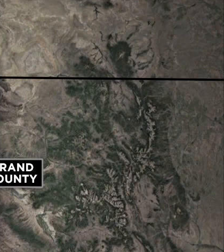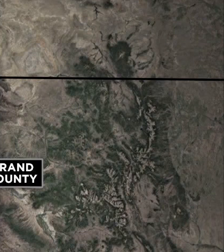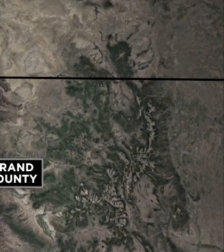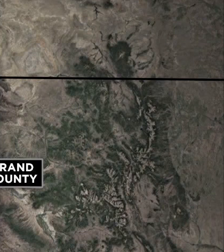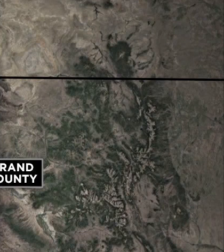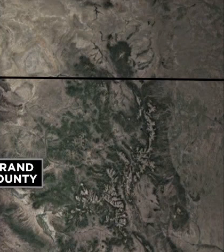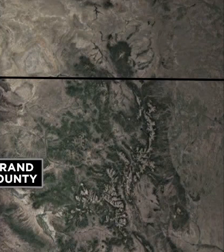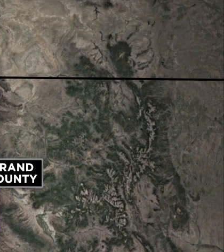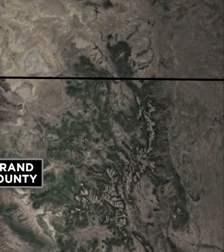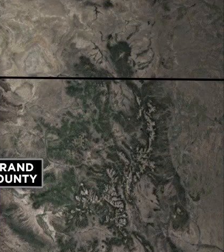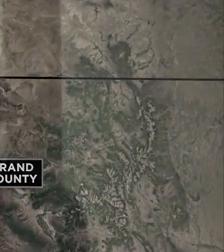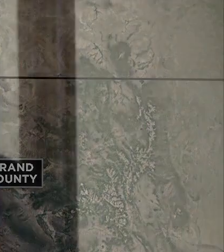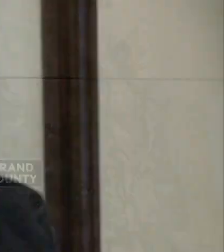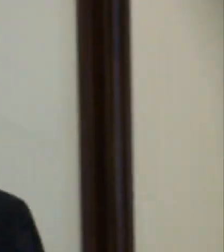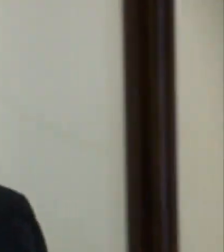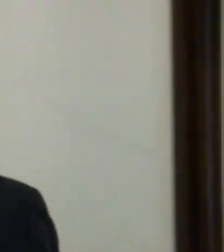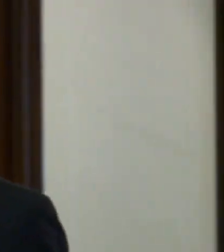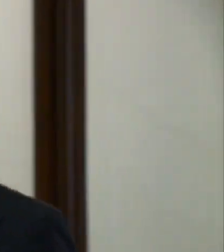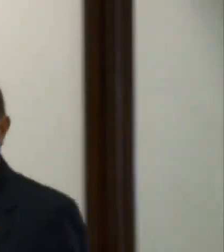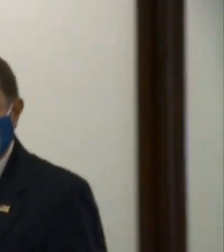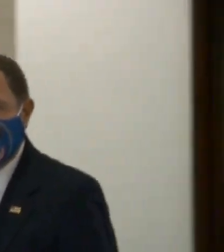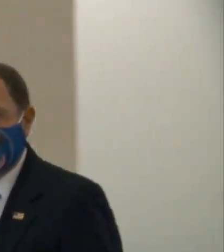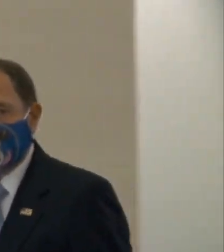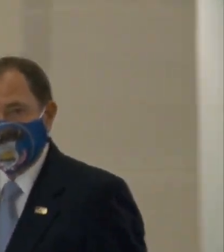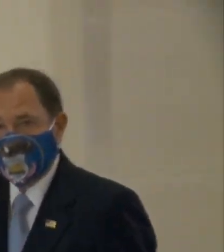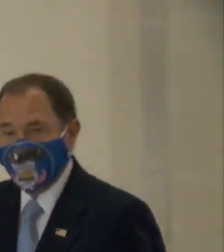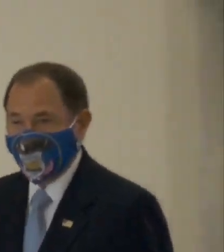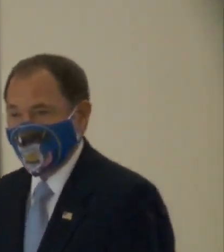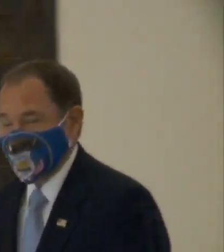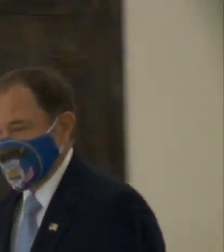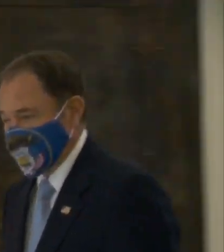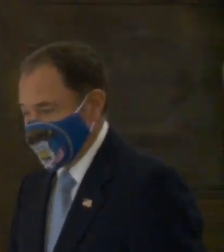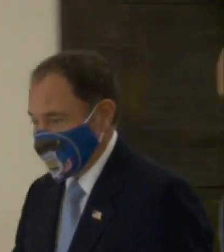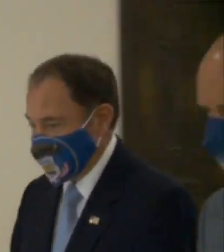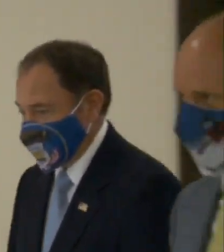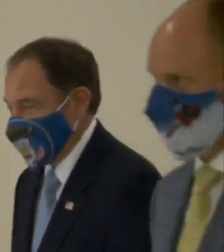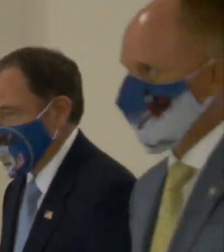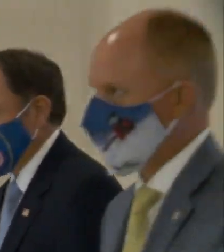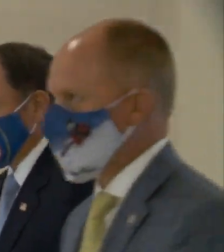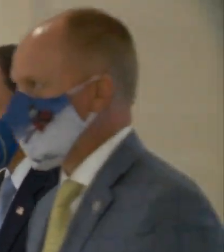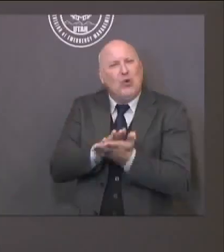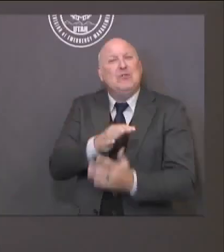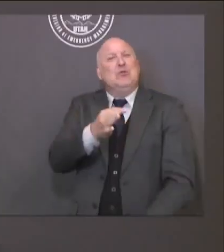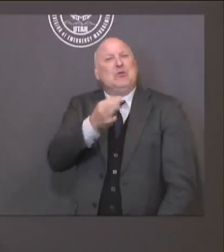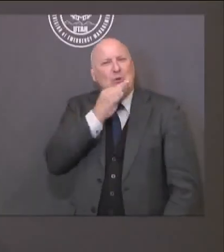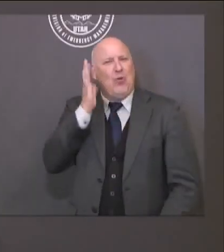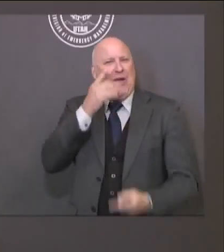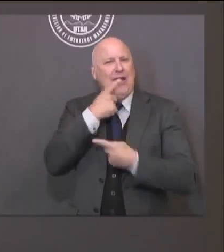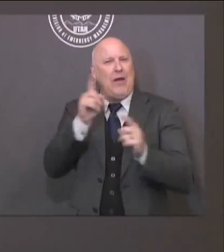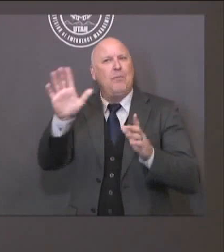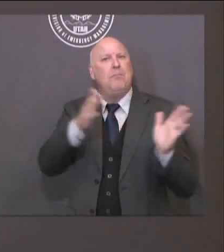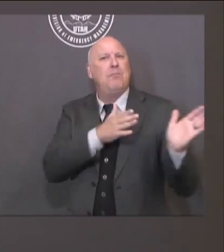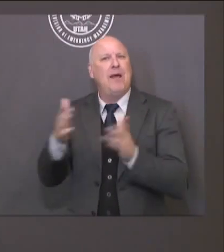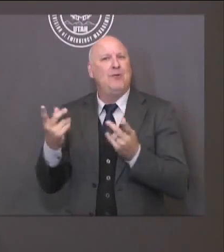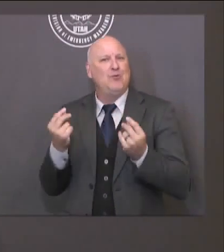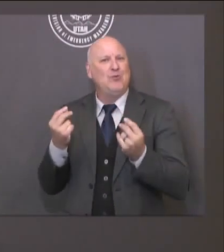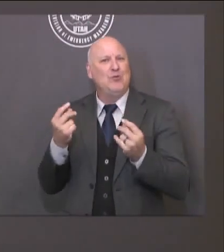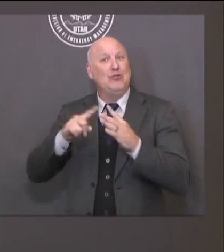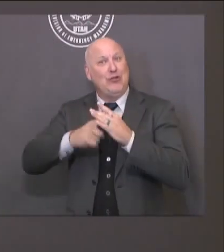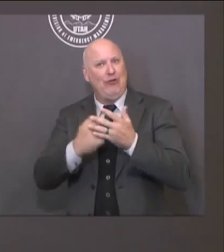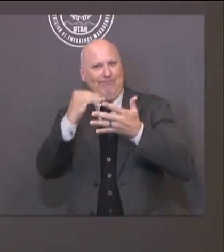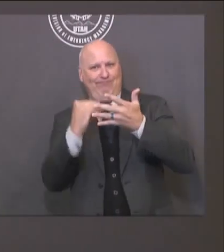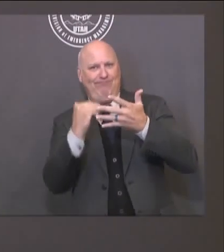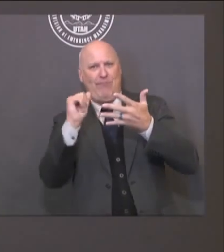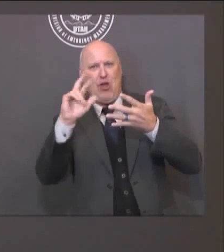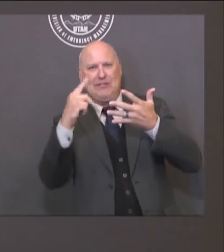three counties in the state have done it. The governor challenged Utahns to do the right thing, wear a face mask. Not because government is compelling us